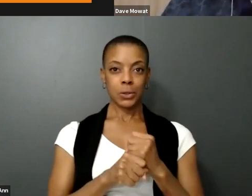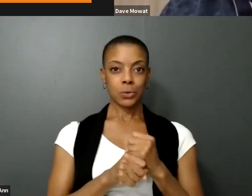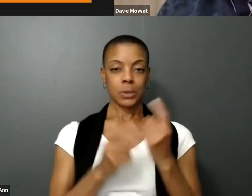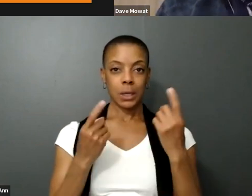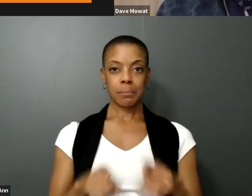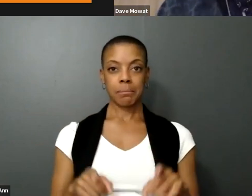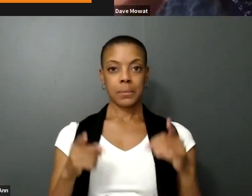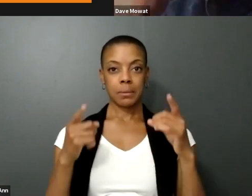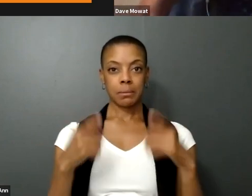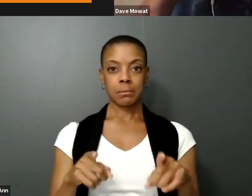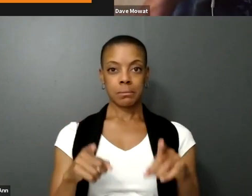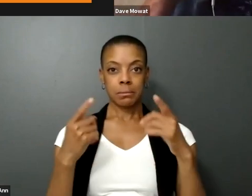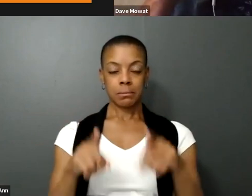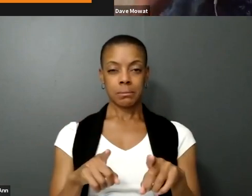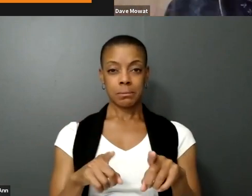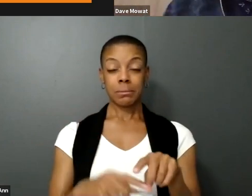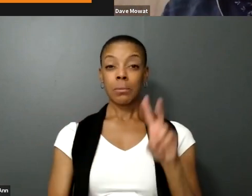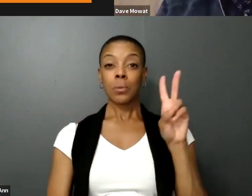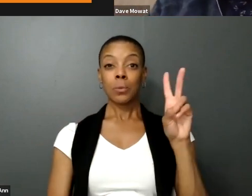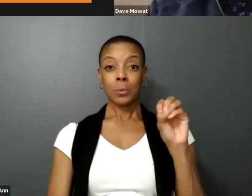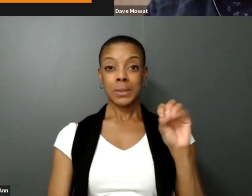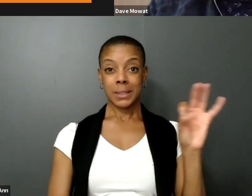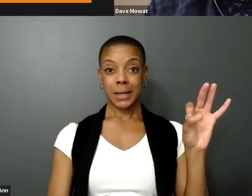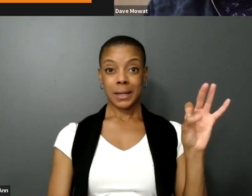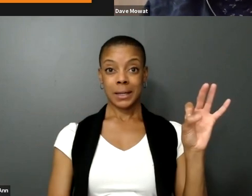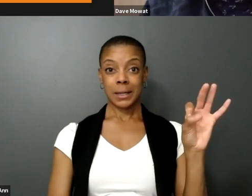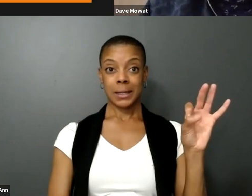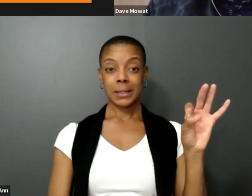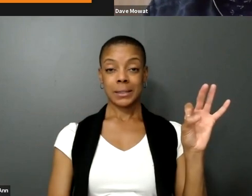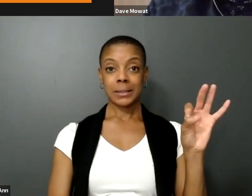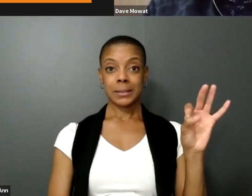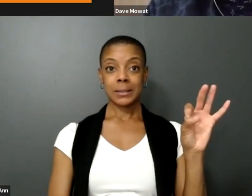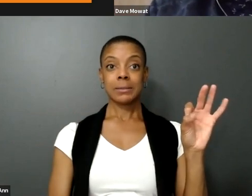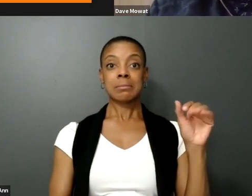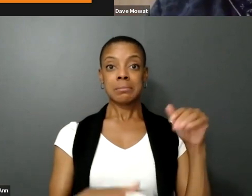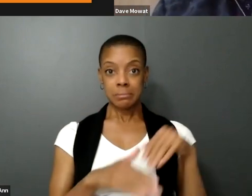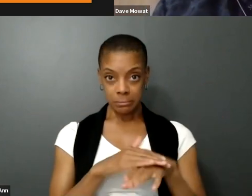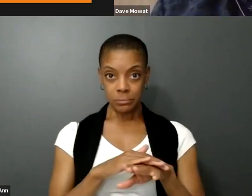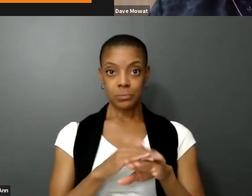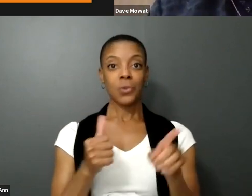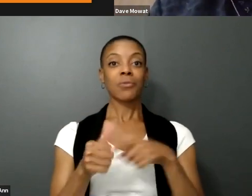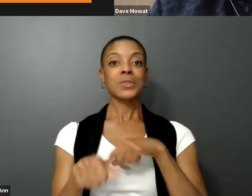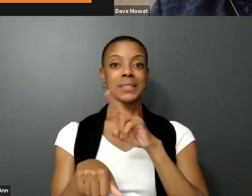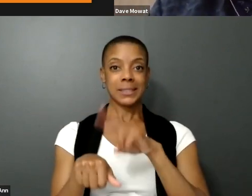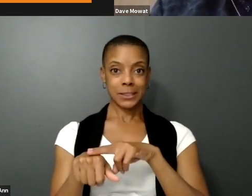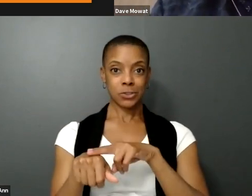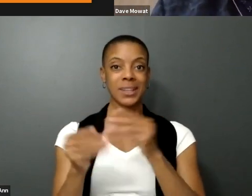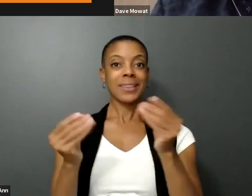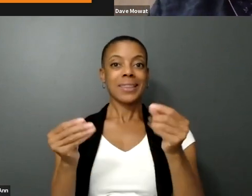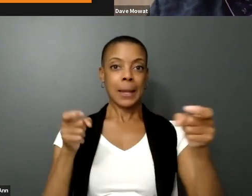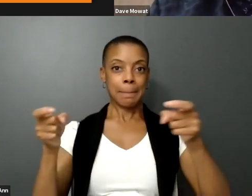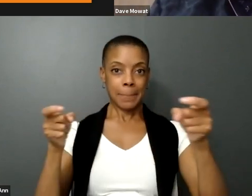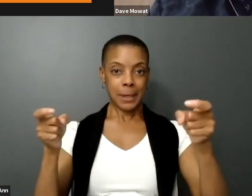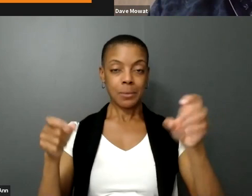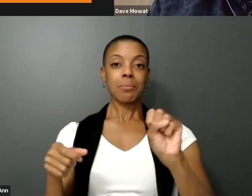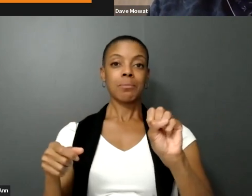It was in 2009 when we entered into First Nations land management. Scugog Island First Nation is one of the first